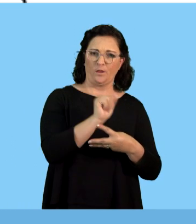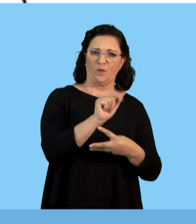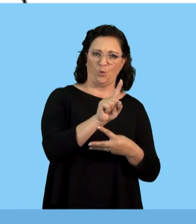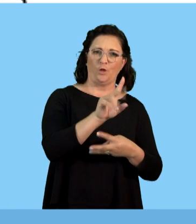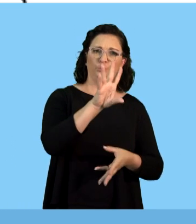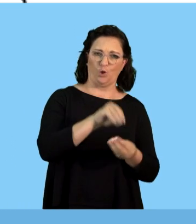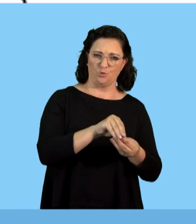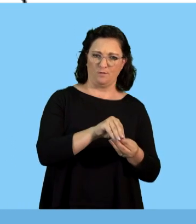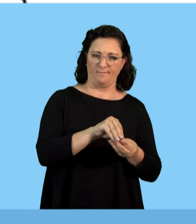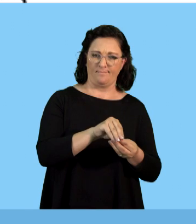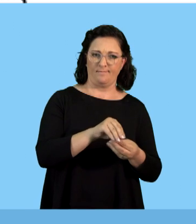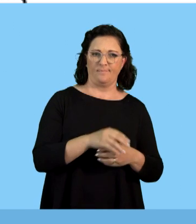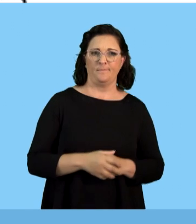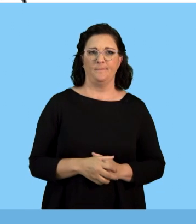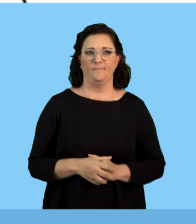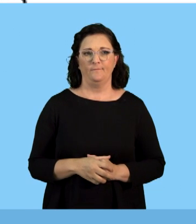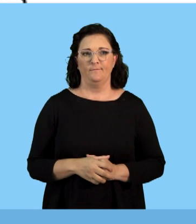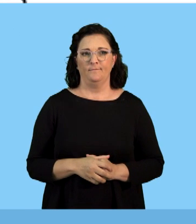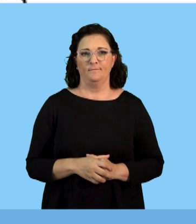have the total current.